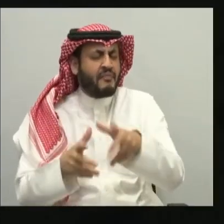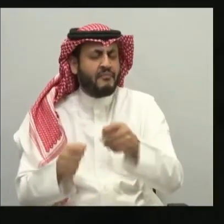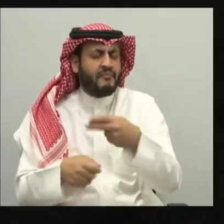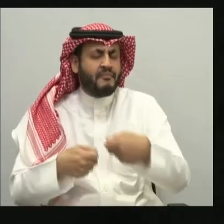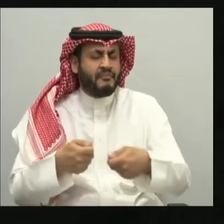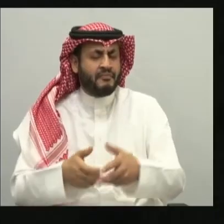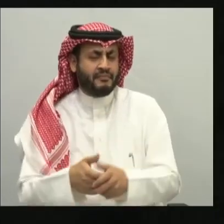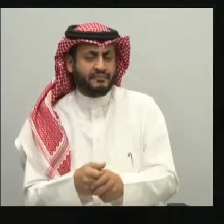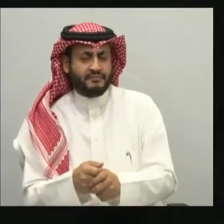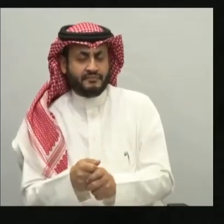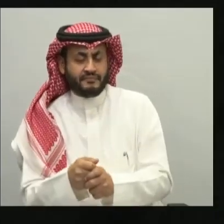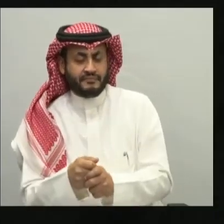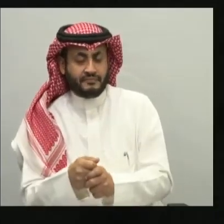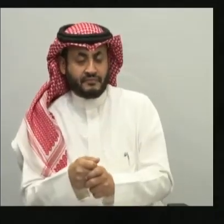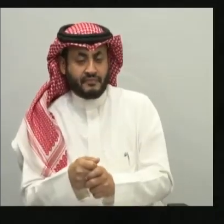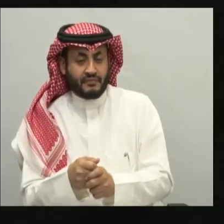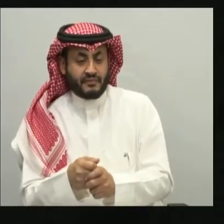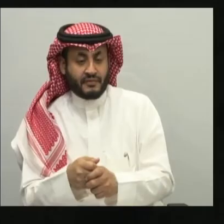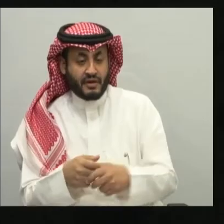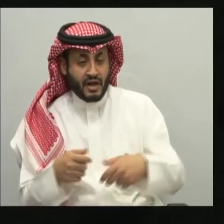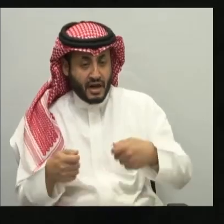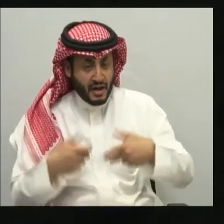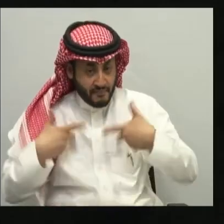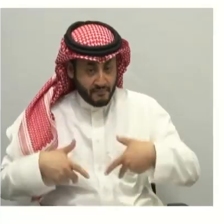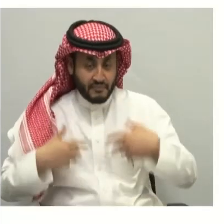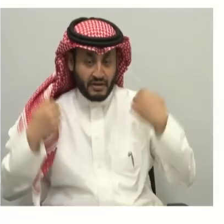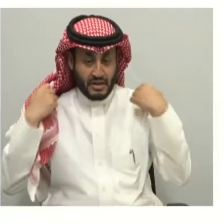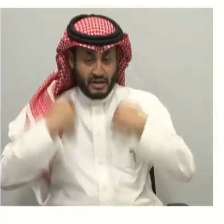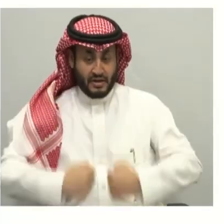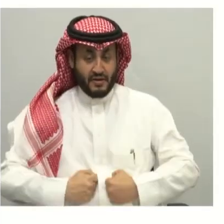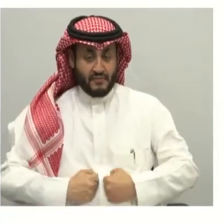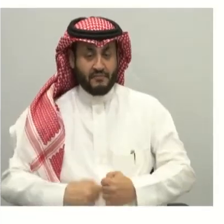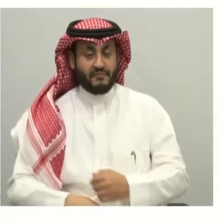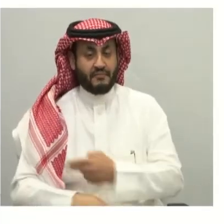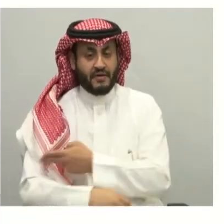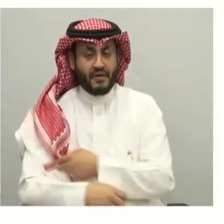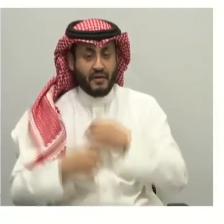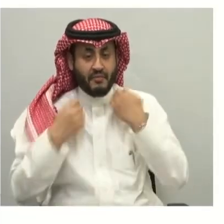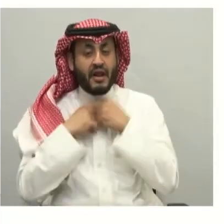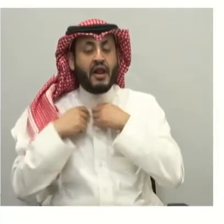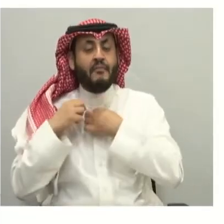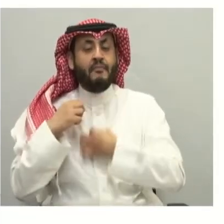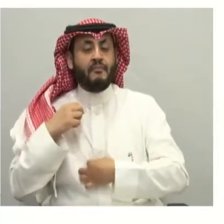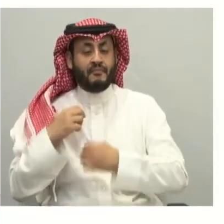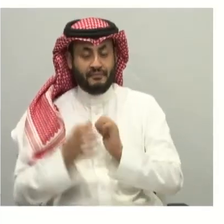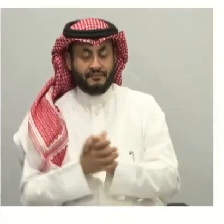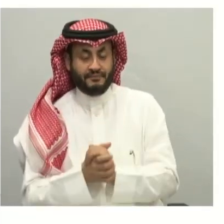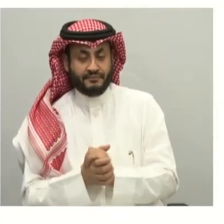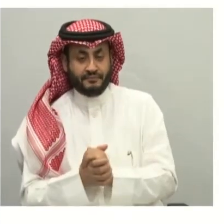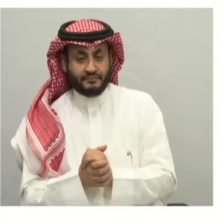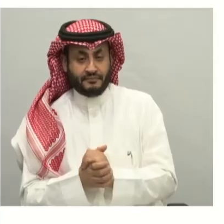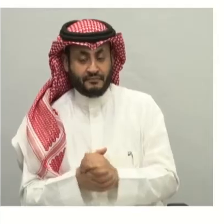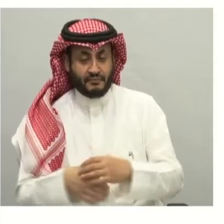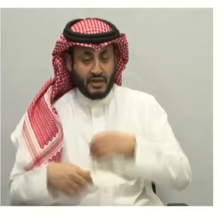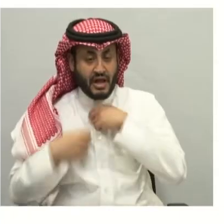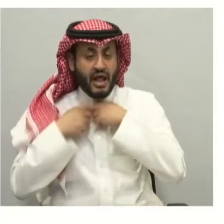buy? Very good. It is a suit or shirt and a tie. So he's going to wear a suit, shirt